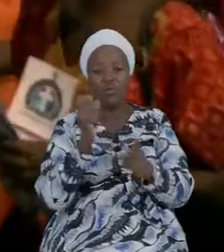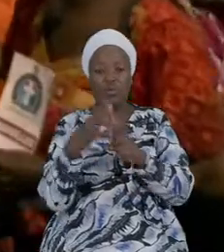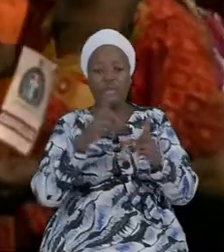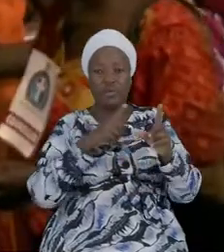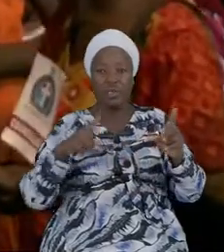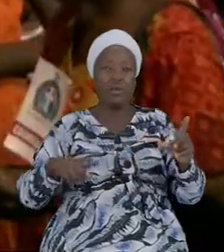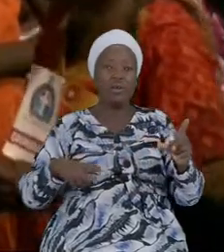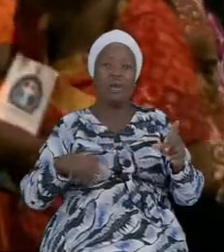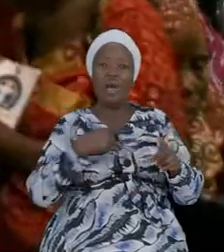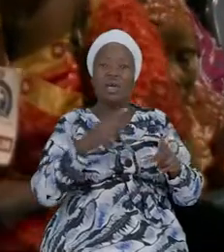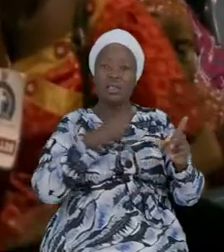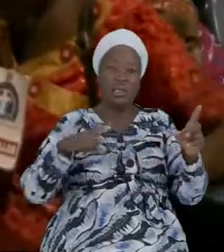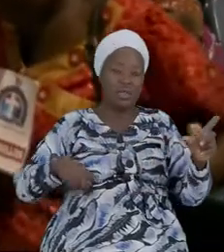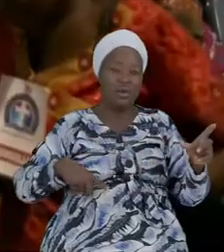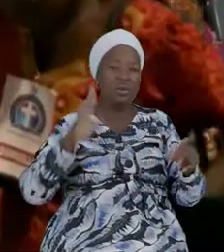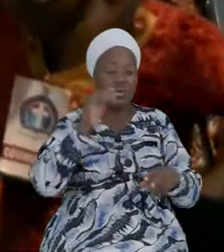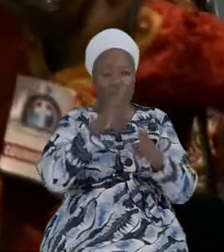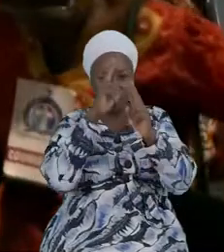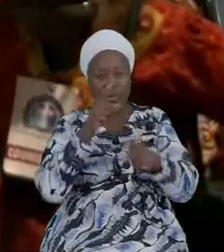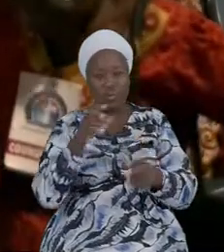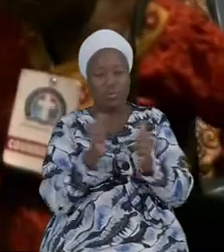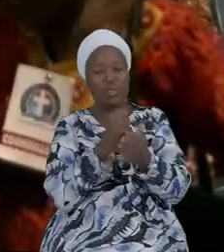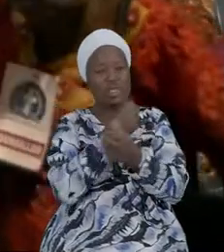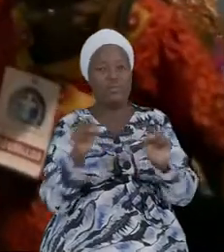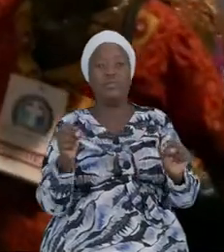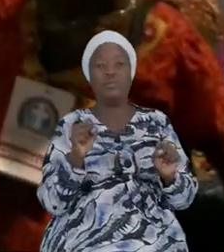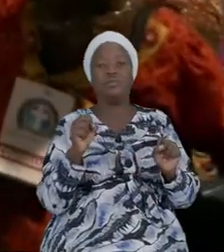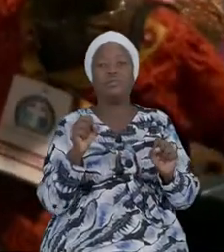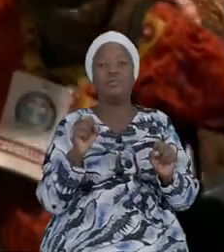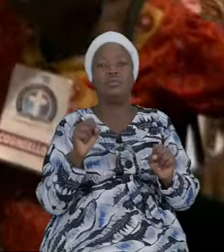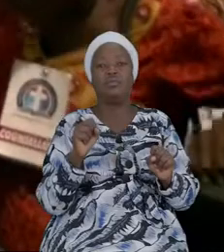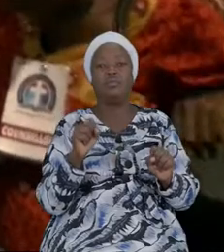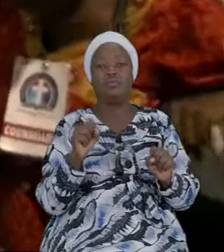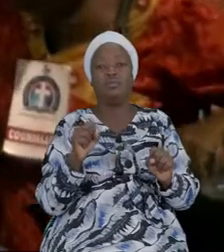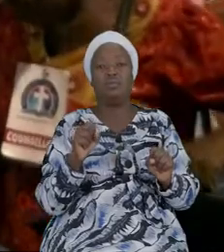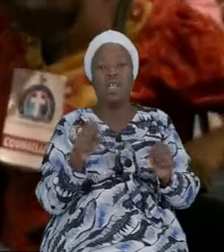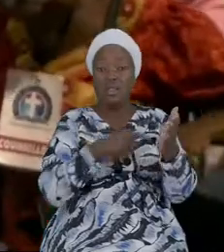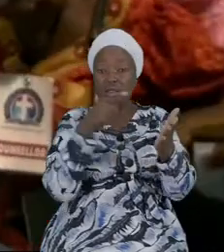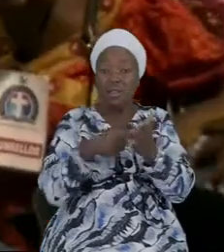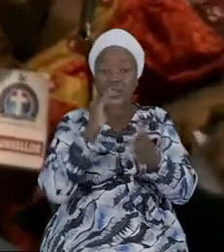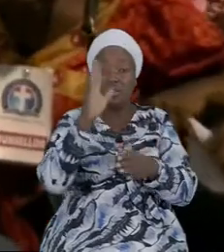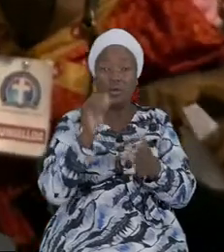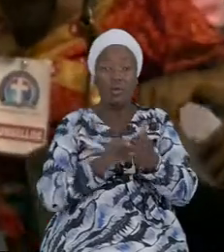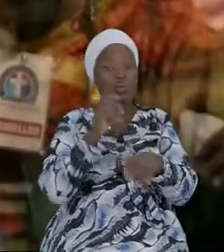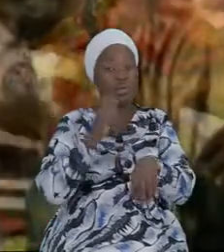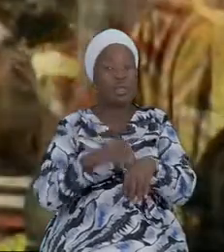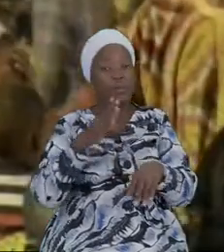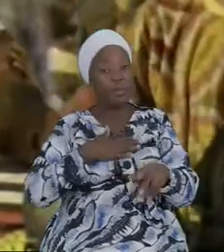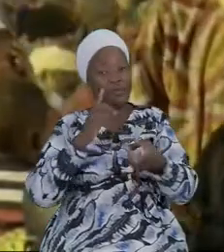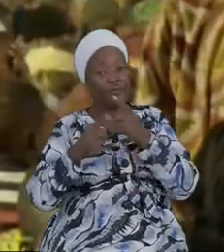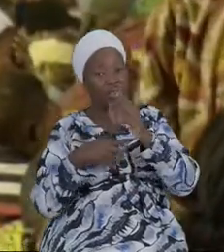Lord, and the Lord will honor you with salvation. This is your time. Yes, my friend